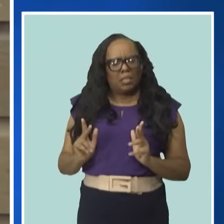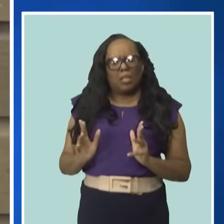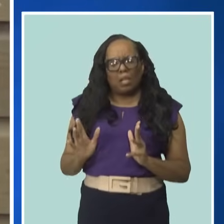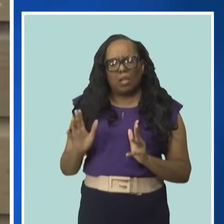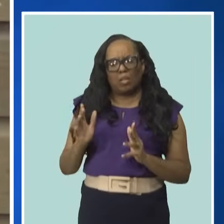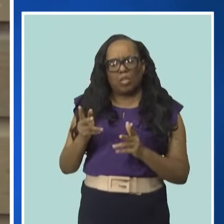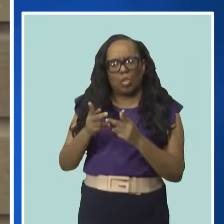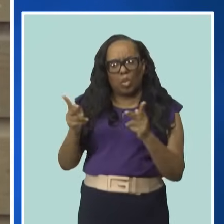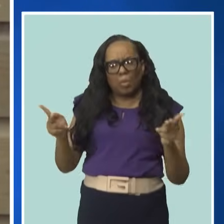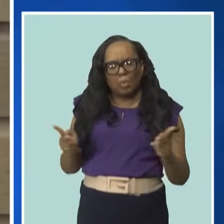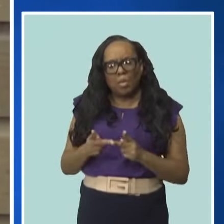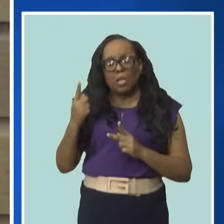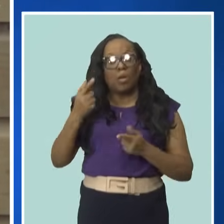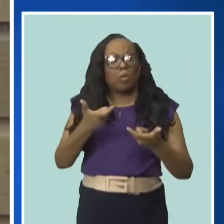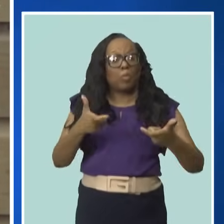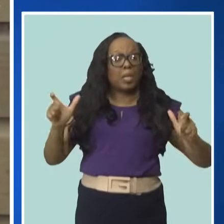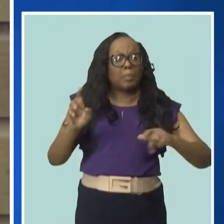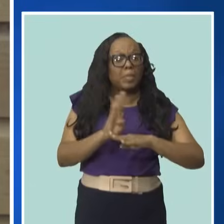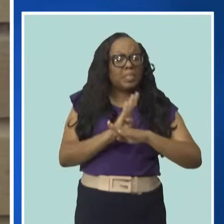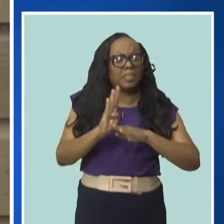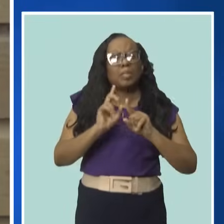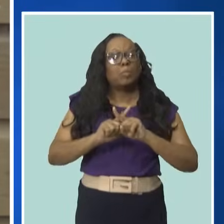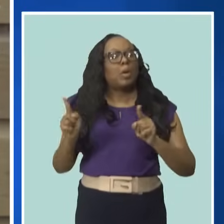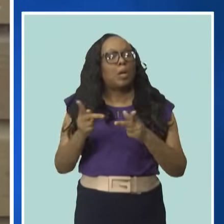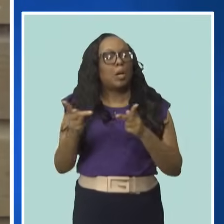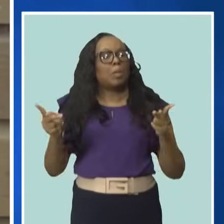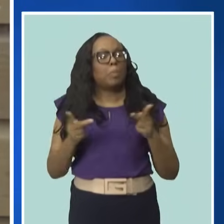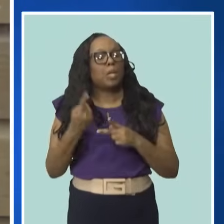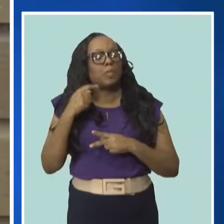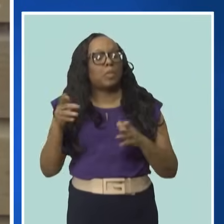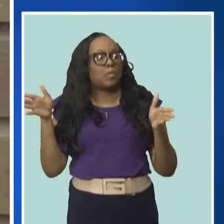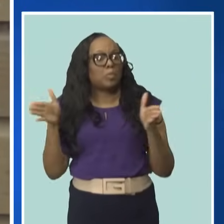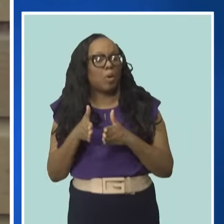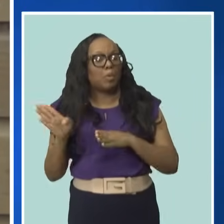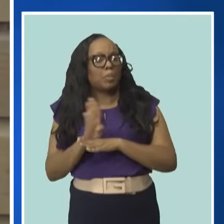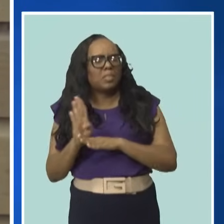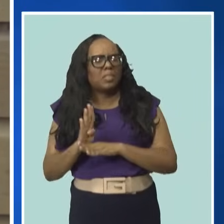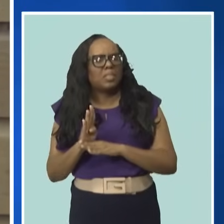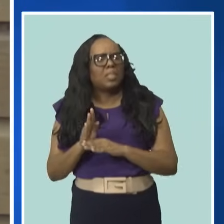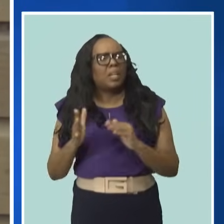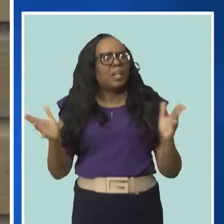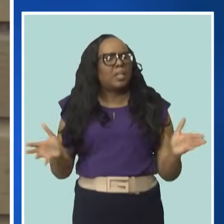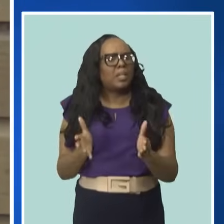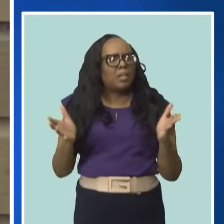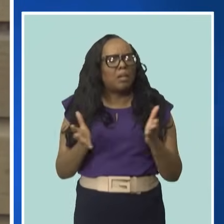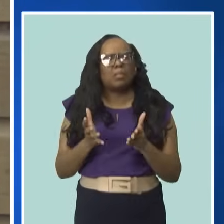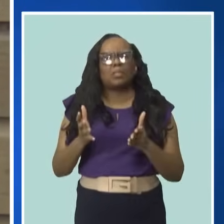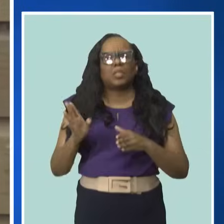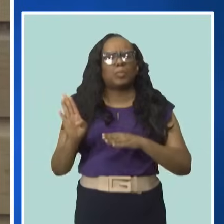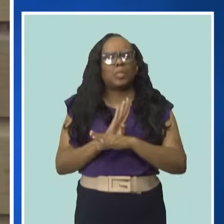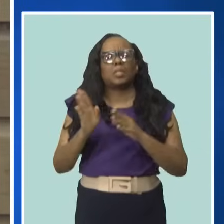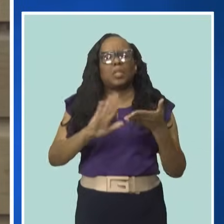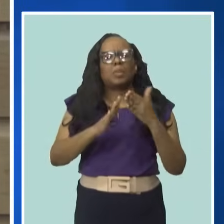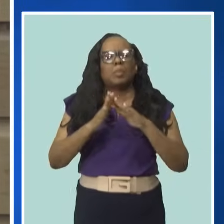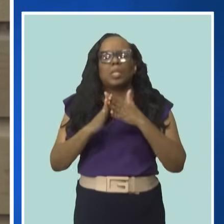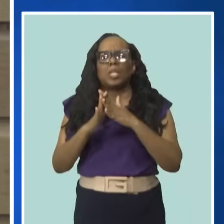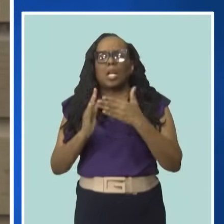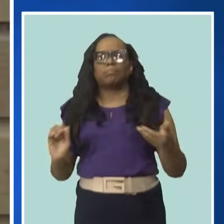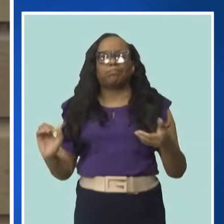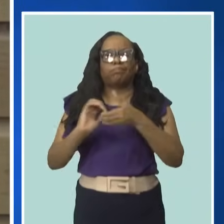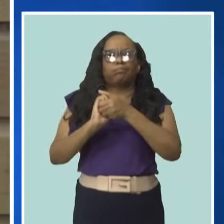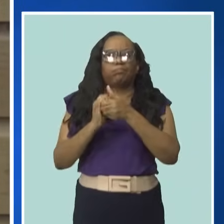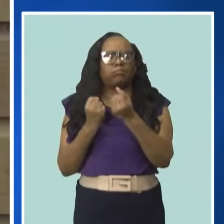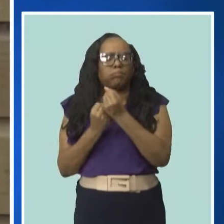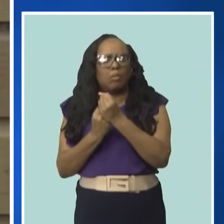also a place for small and local business. And I want to encourage our business community to rally around the support and